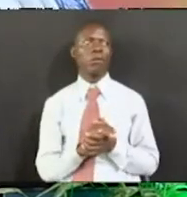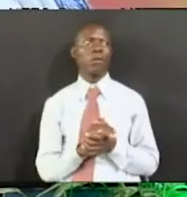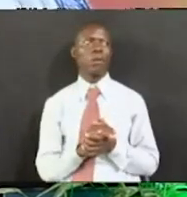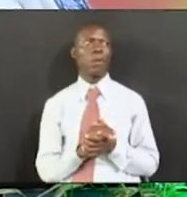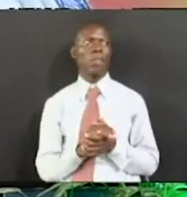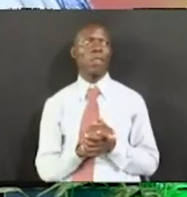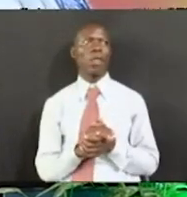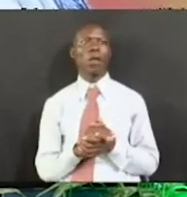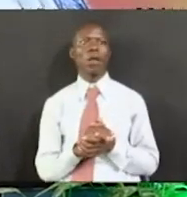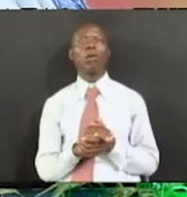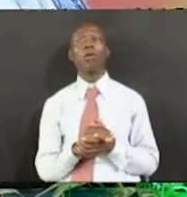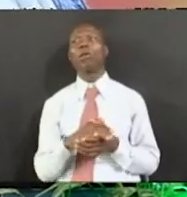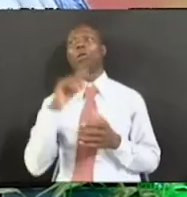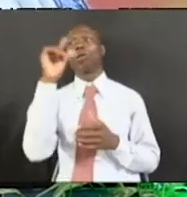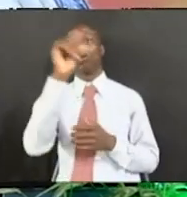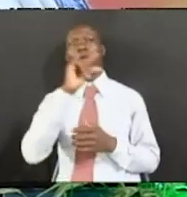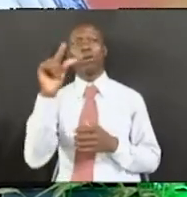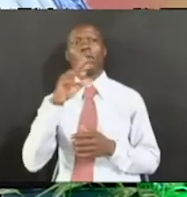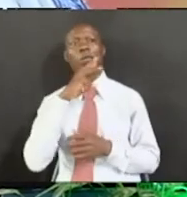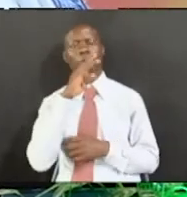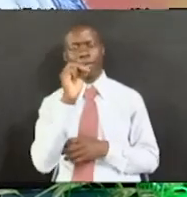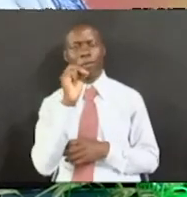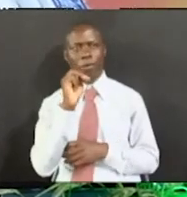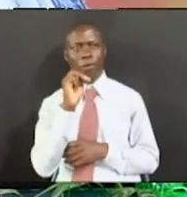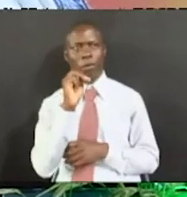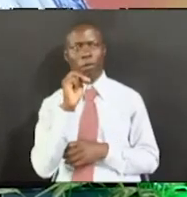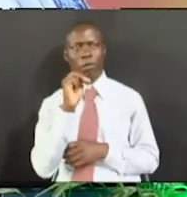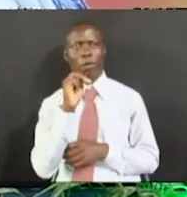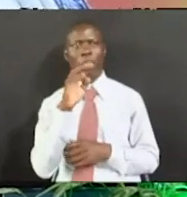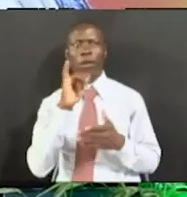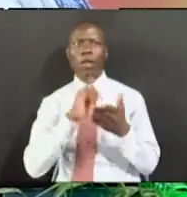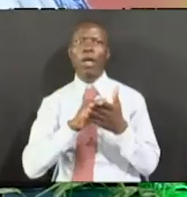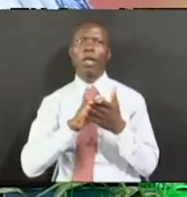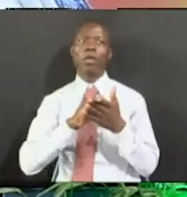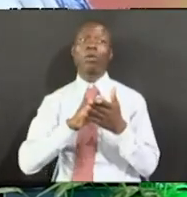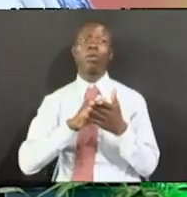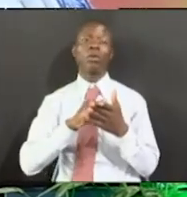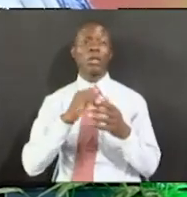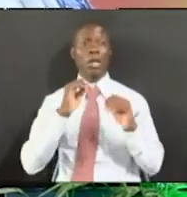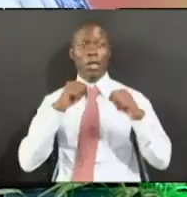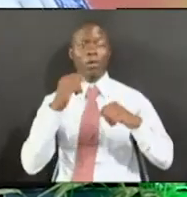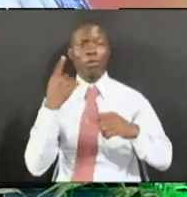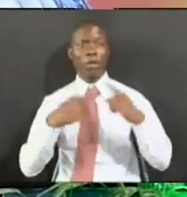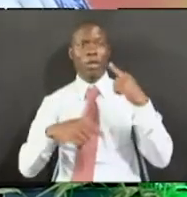crucify him, crucify him. That was the ultimate champion.